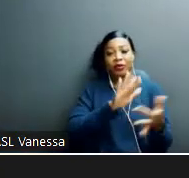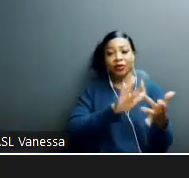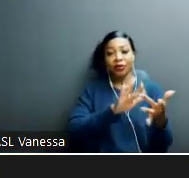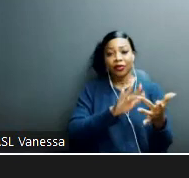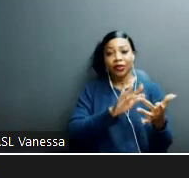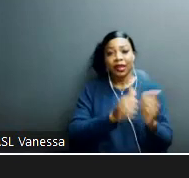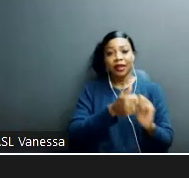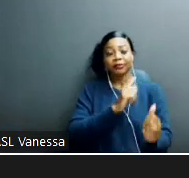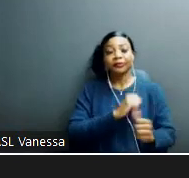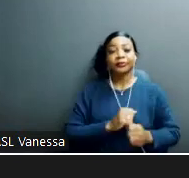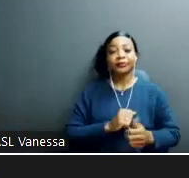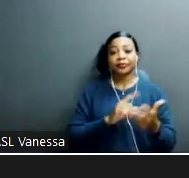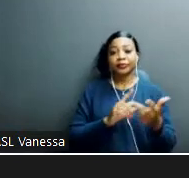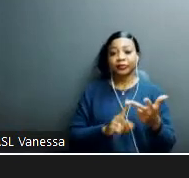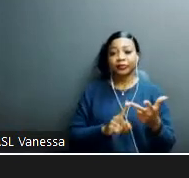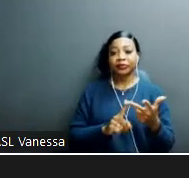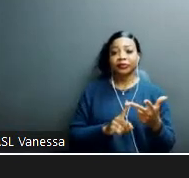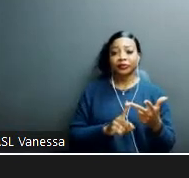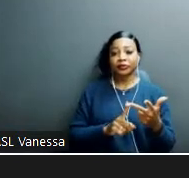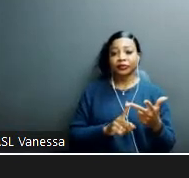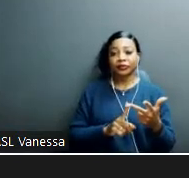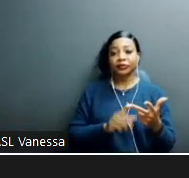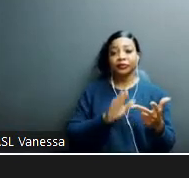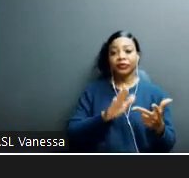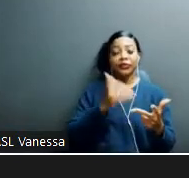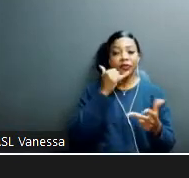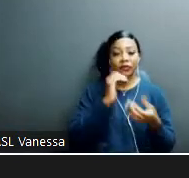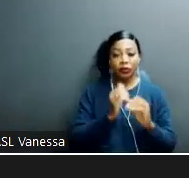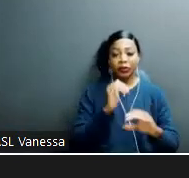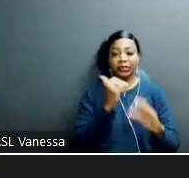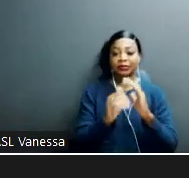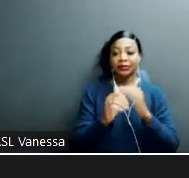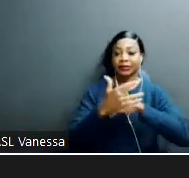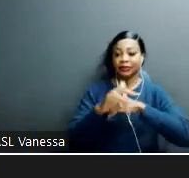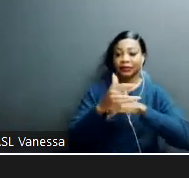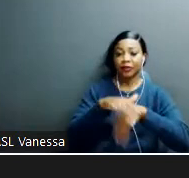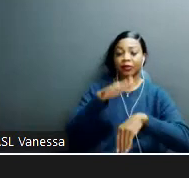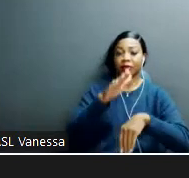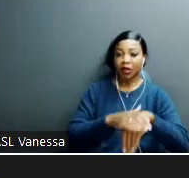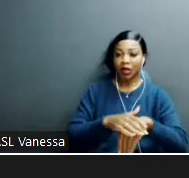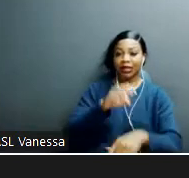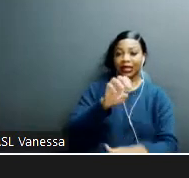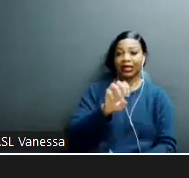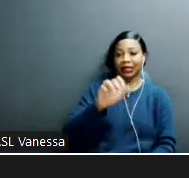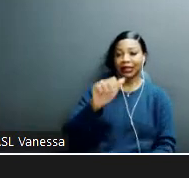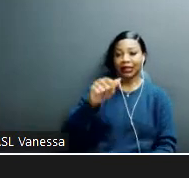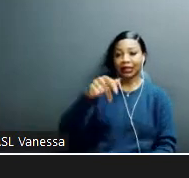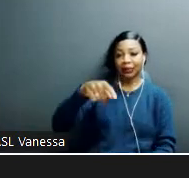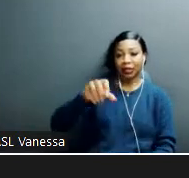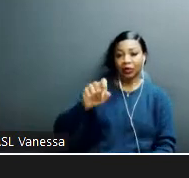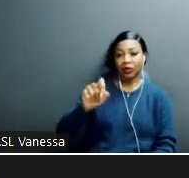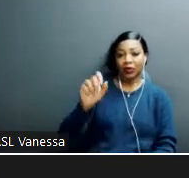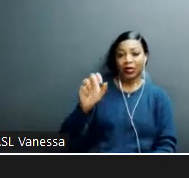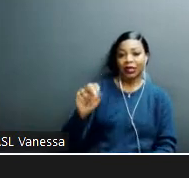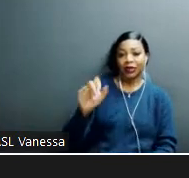you can what their contact information is is available uh on eapon.ca